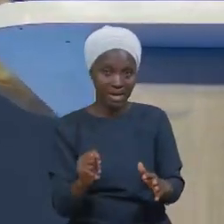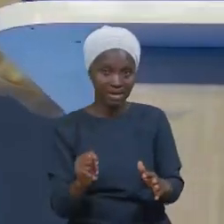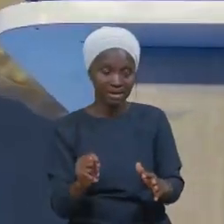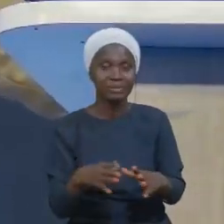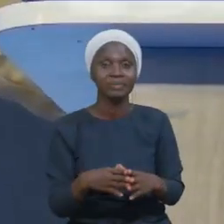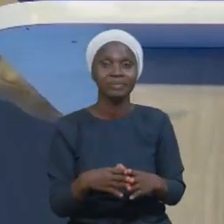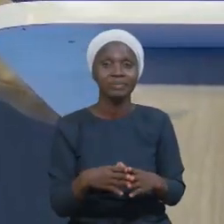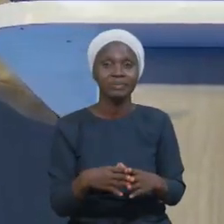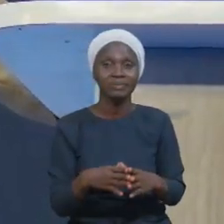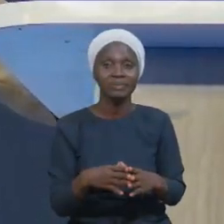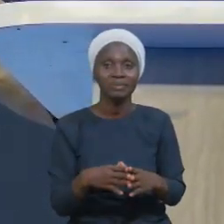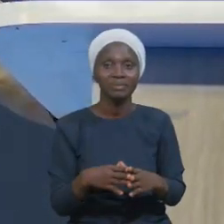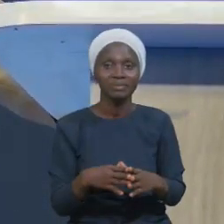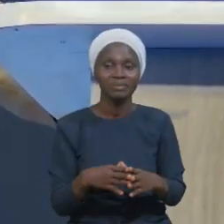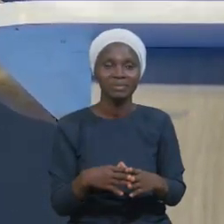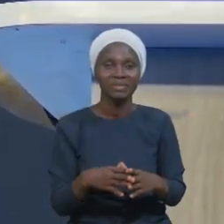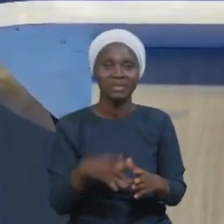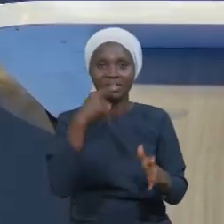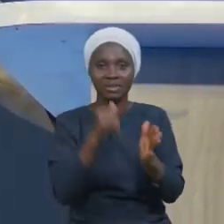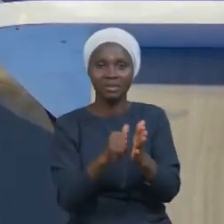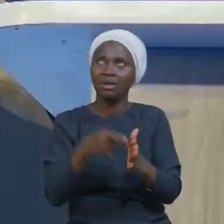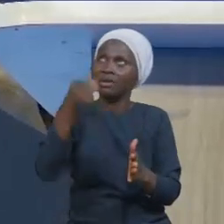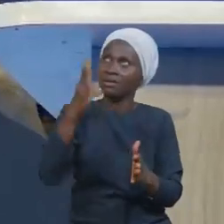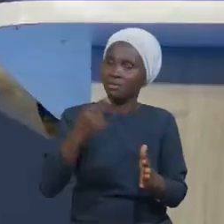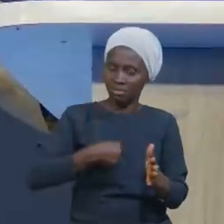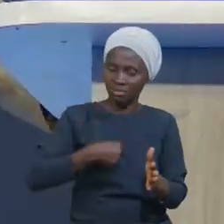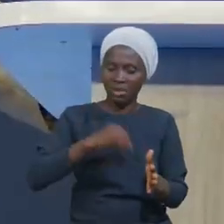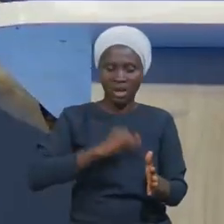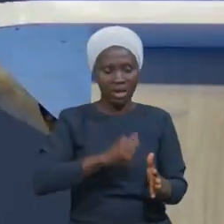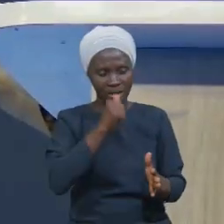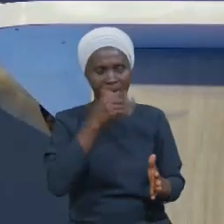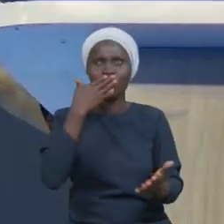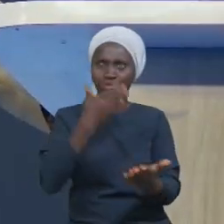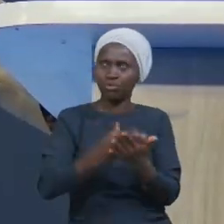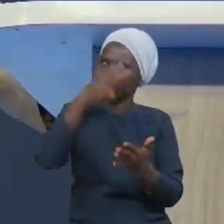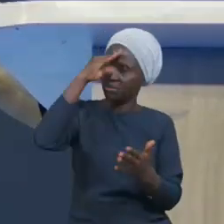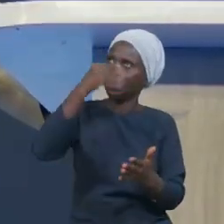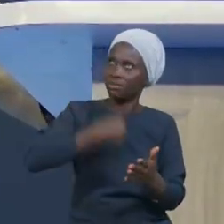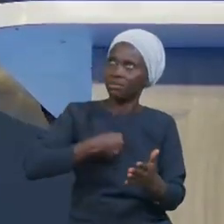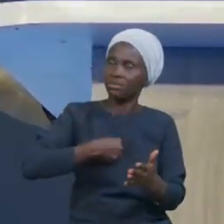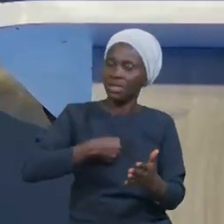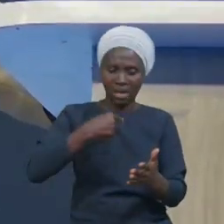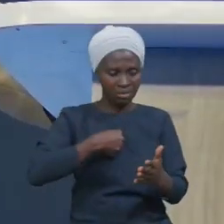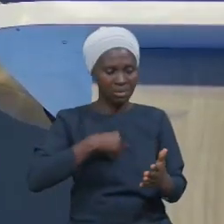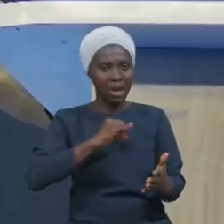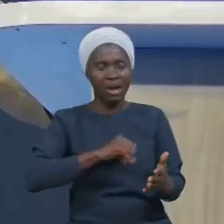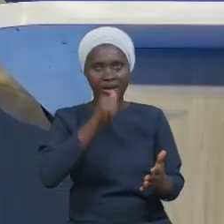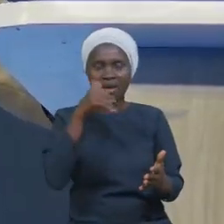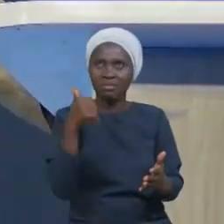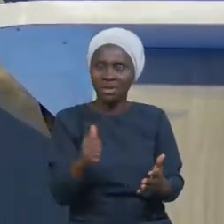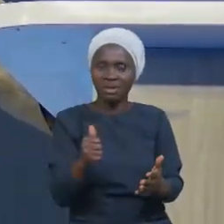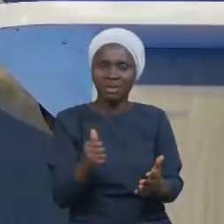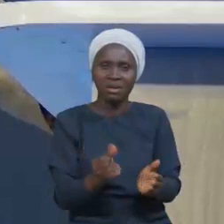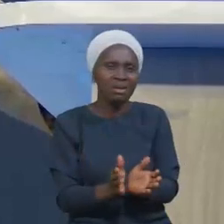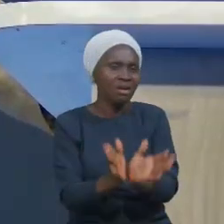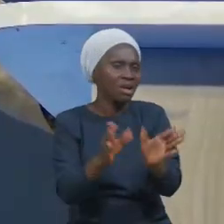God, I am so and so. I'm a good man. I'm a generous man.